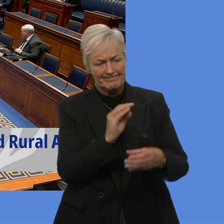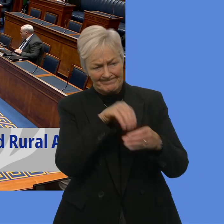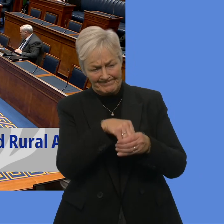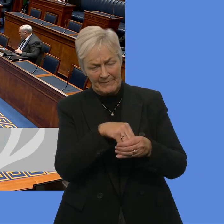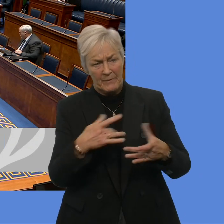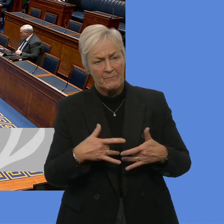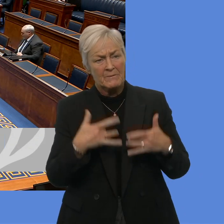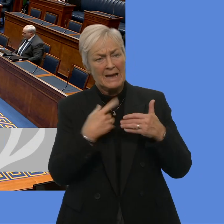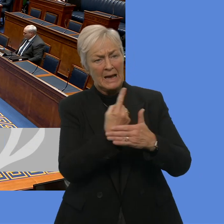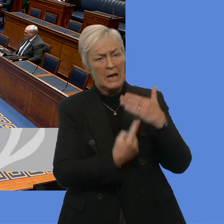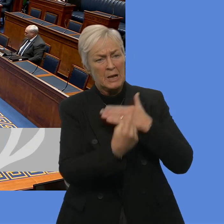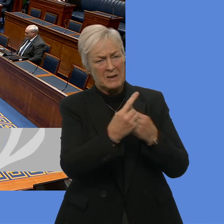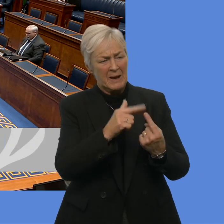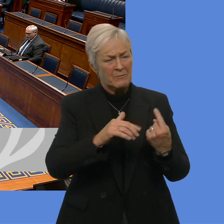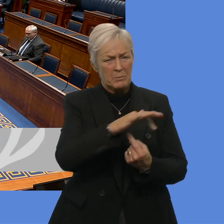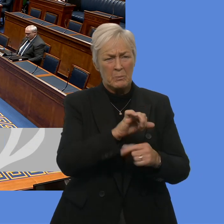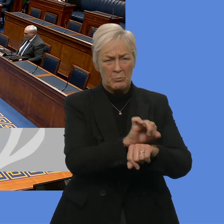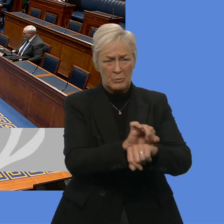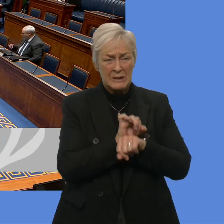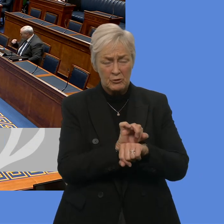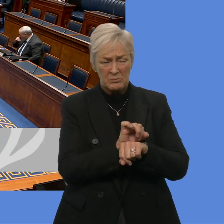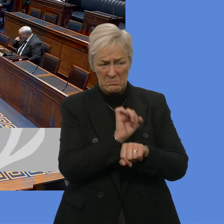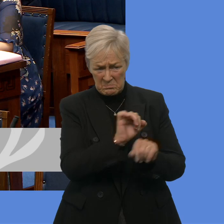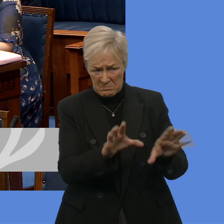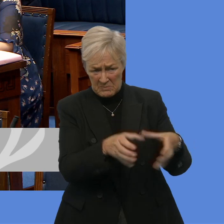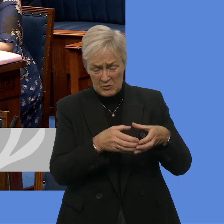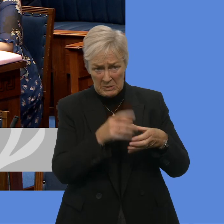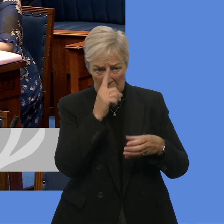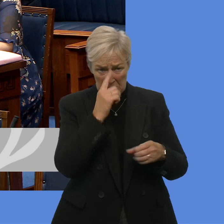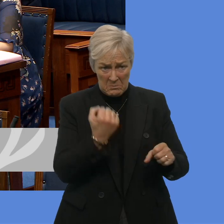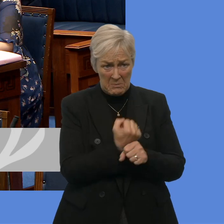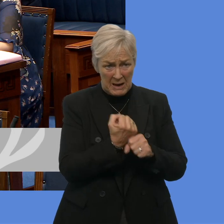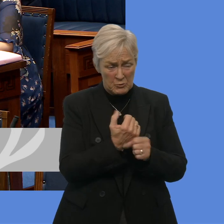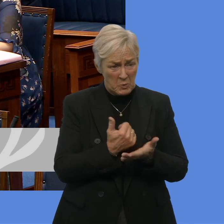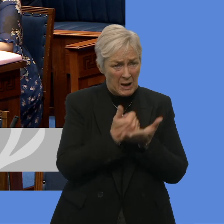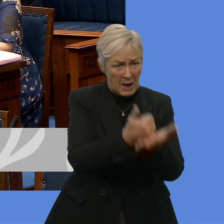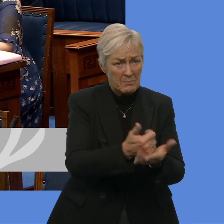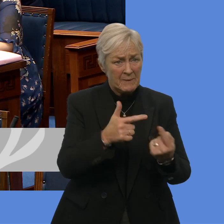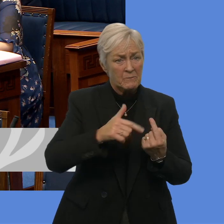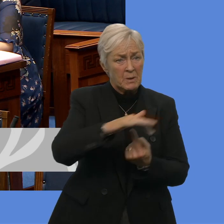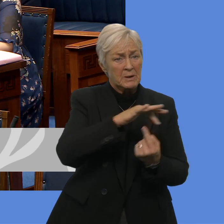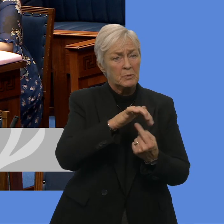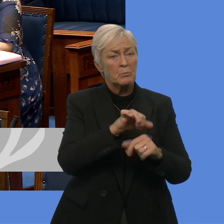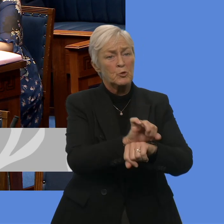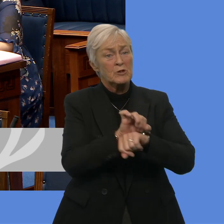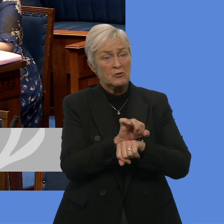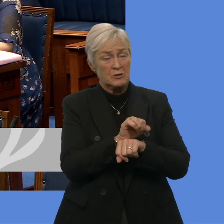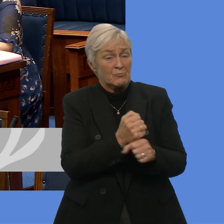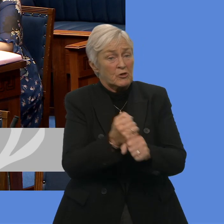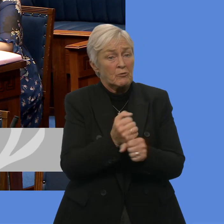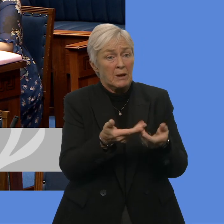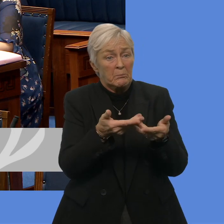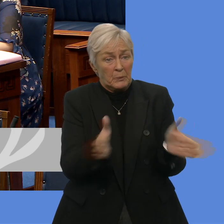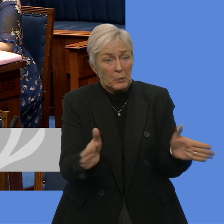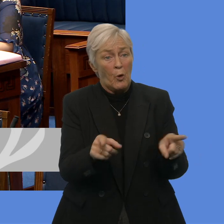believes an independent environmental protection agency could make to help environmental protection in general, as well as in